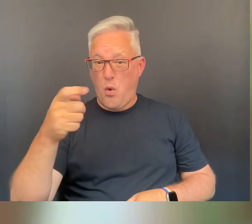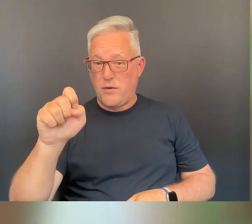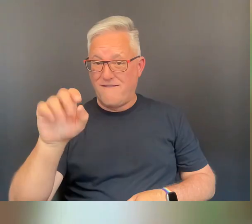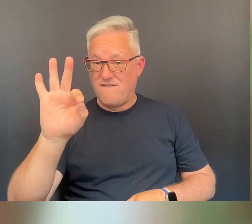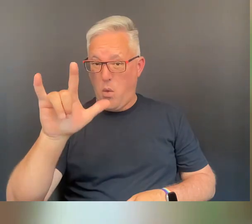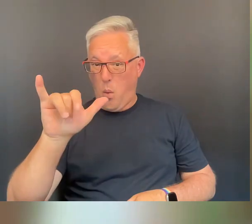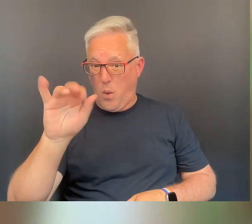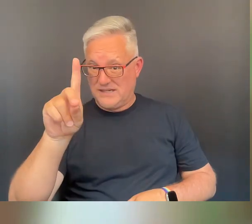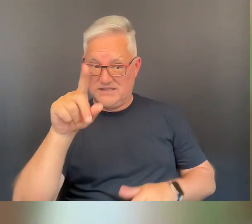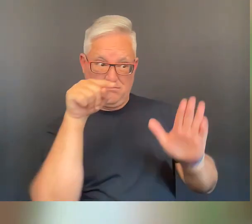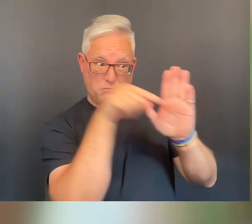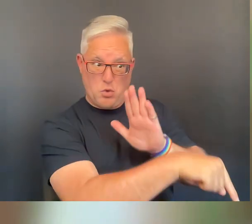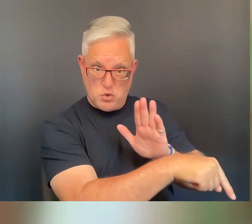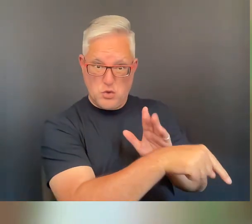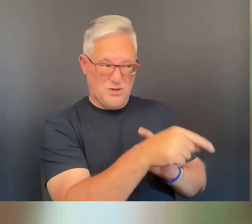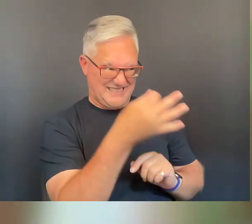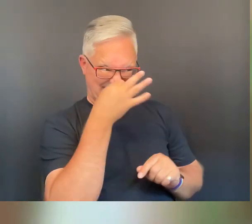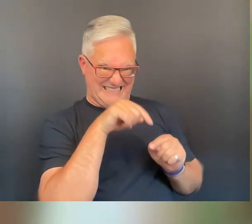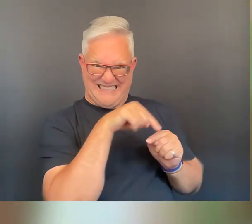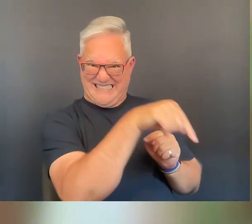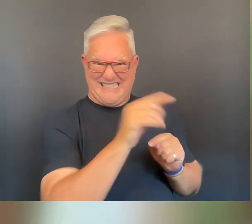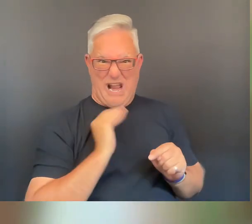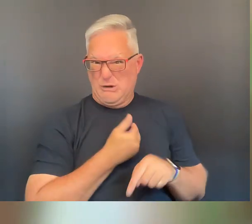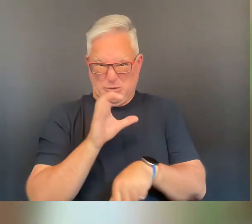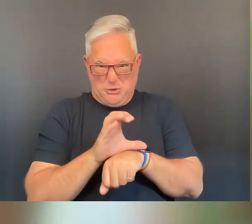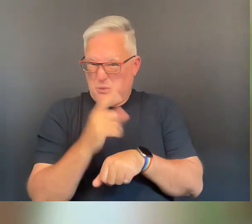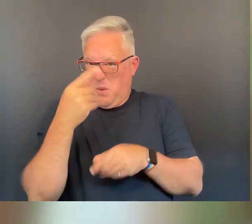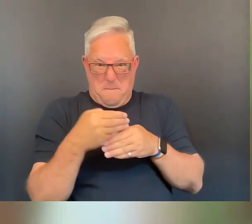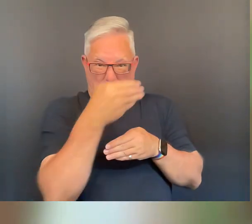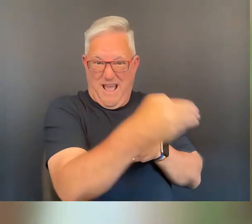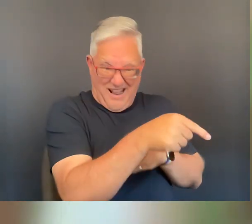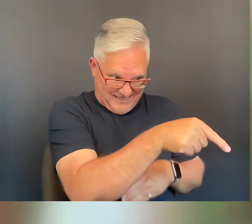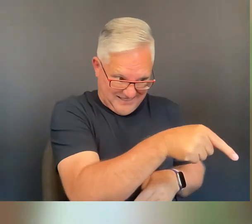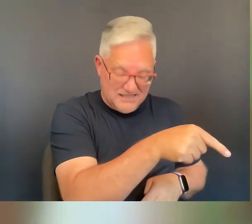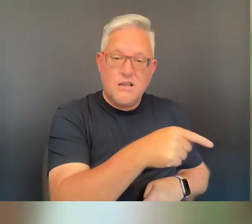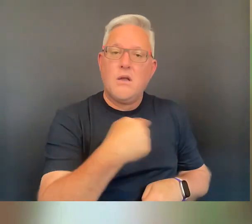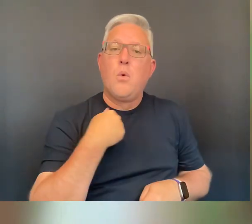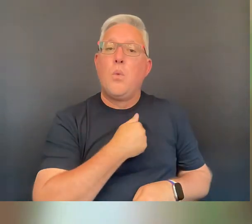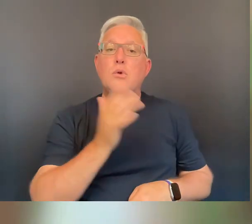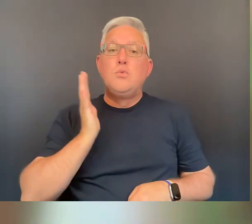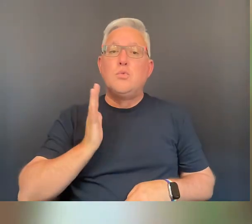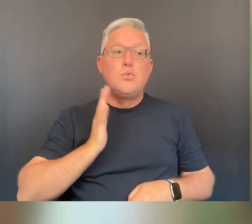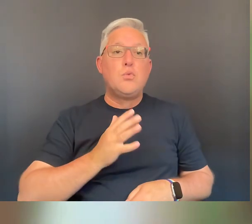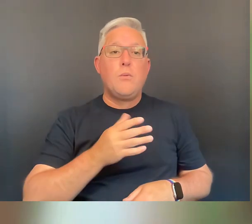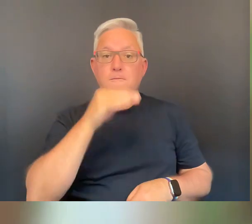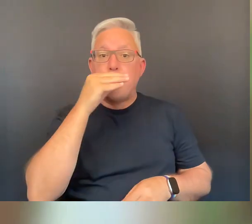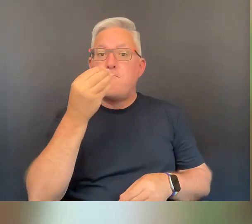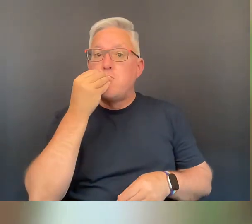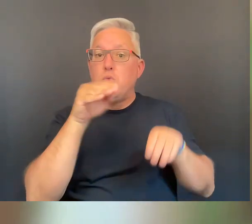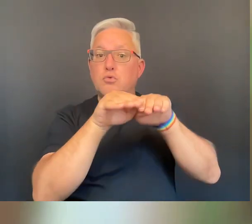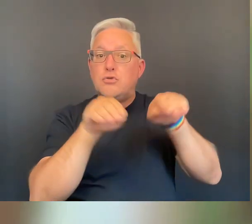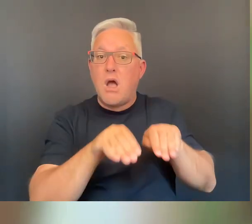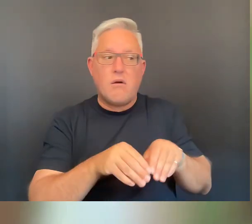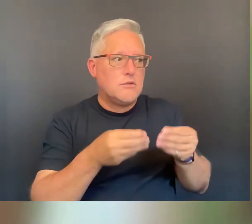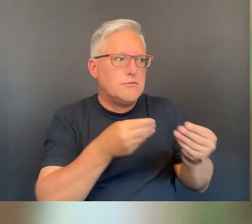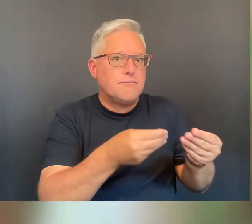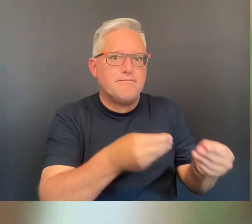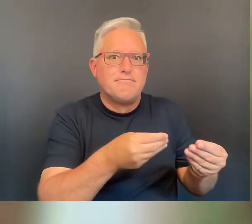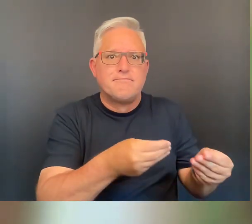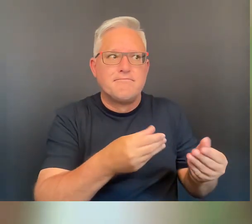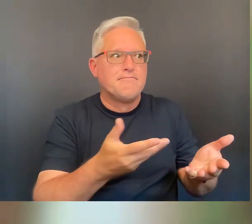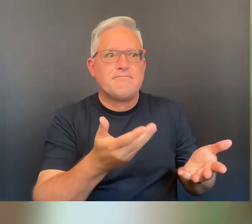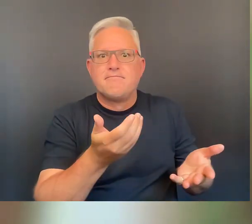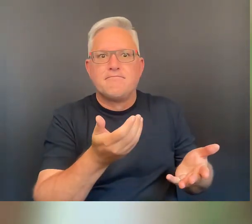church. We went from serving 25 families a week to serving 175 families a week. So